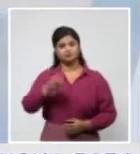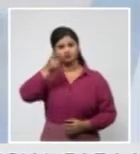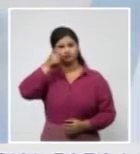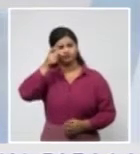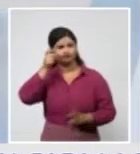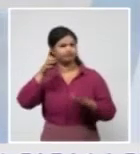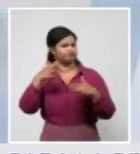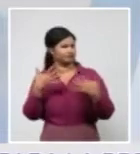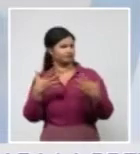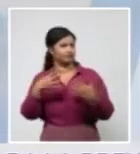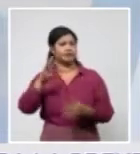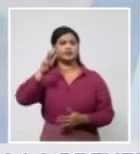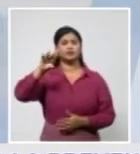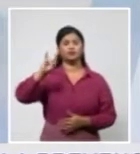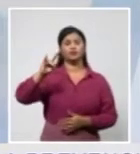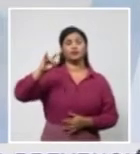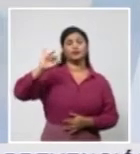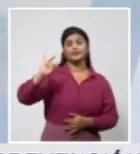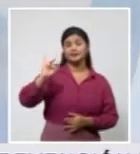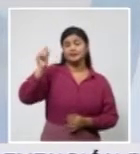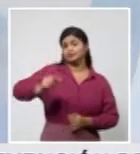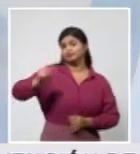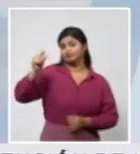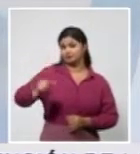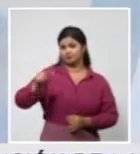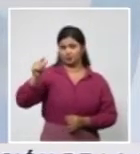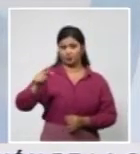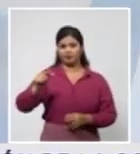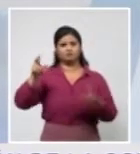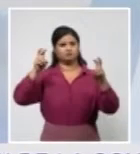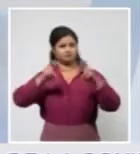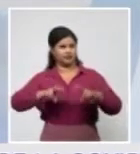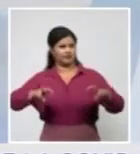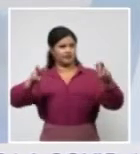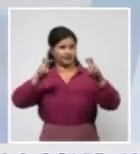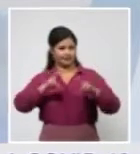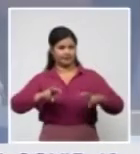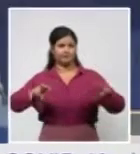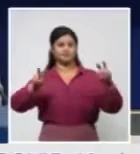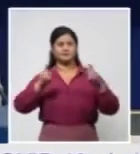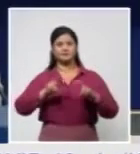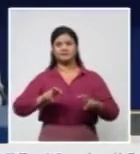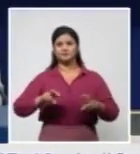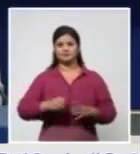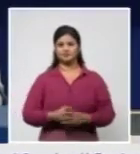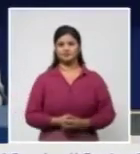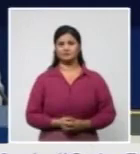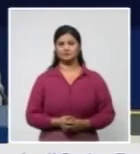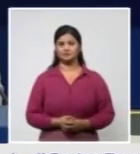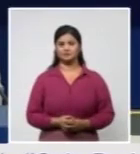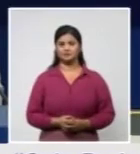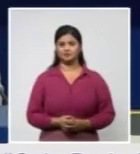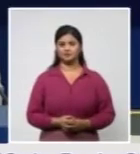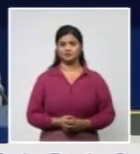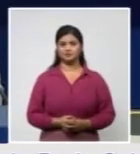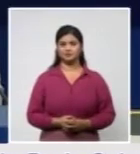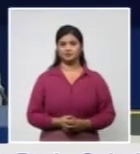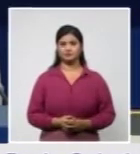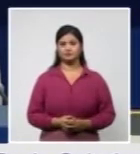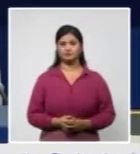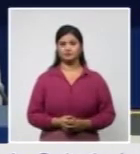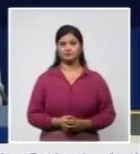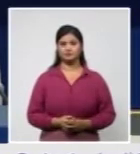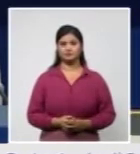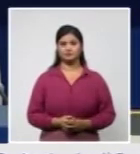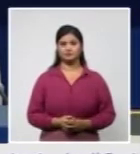figure. In our primary healthcare system, 397 people continue to be monitored by our professionals